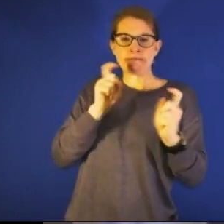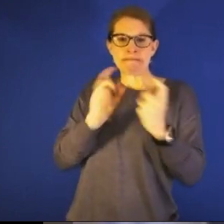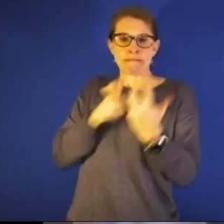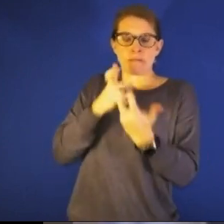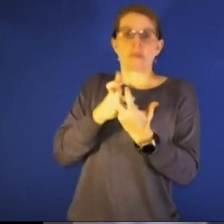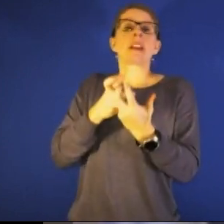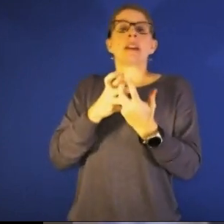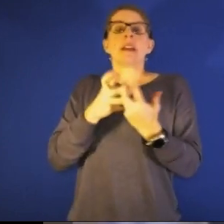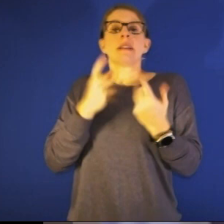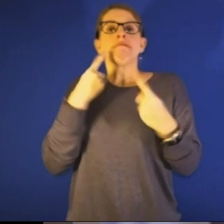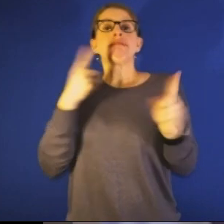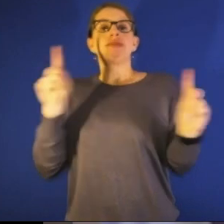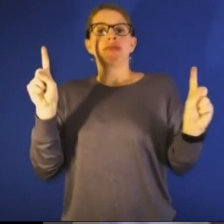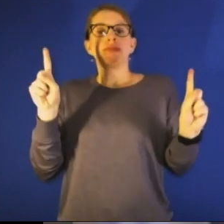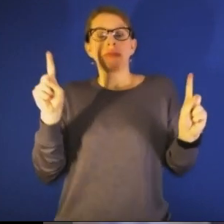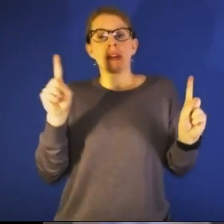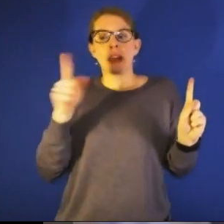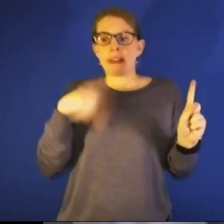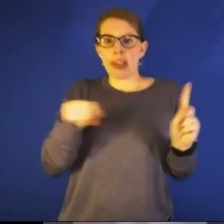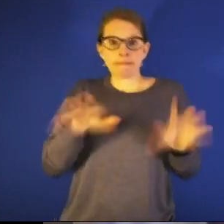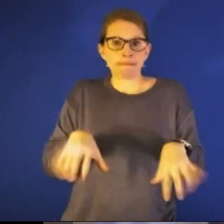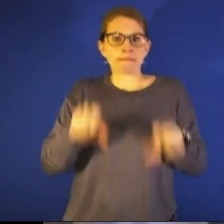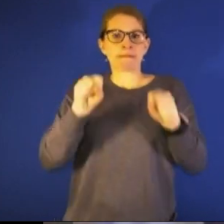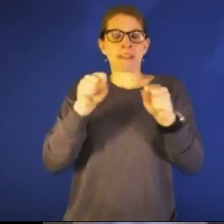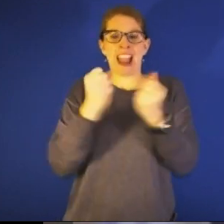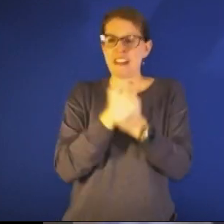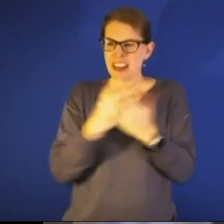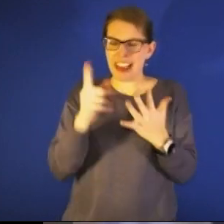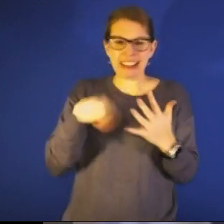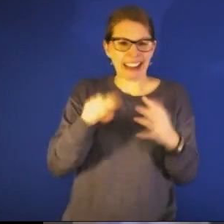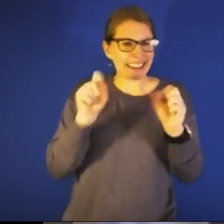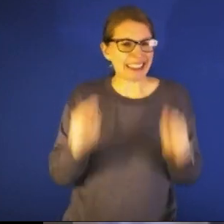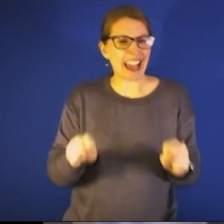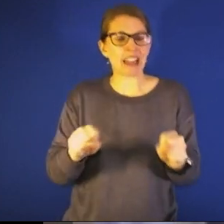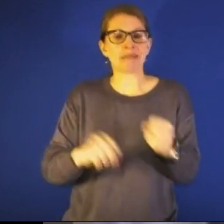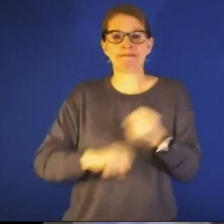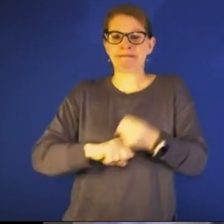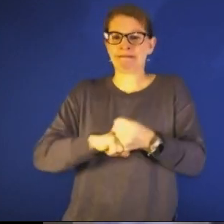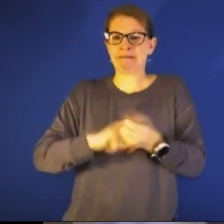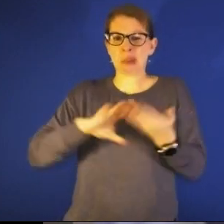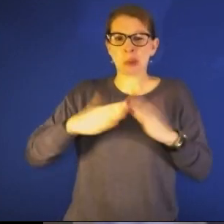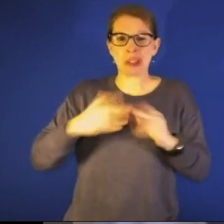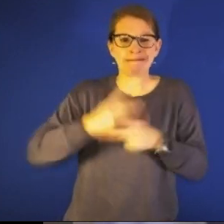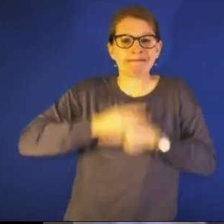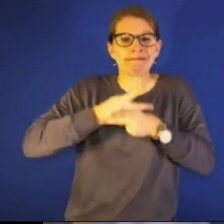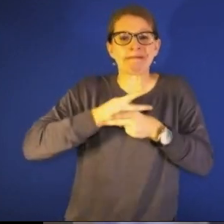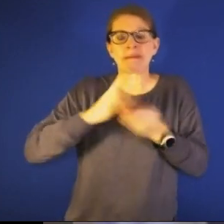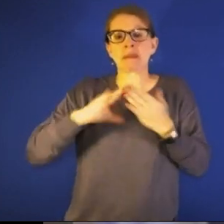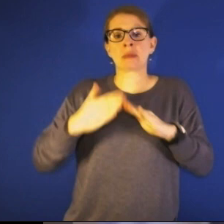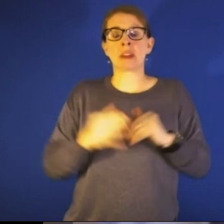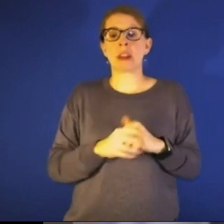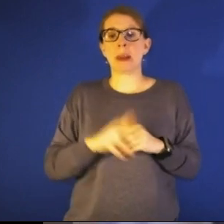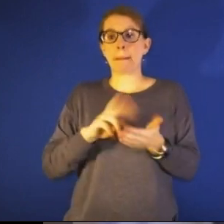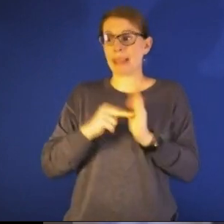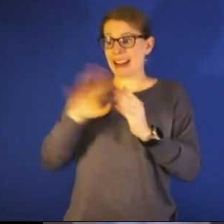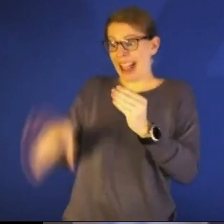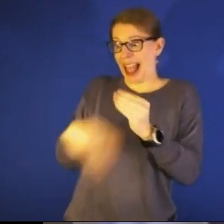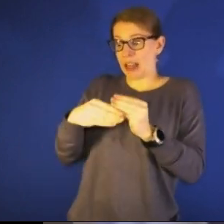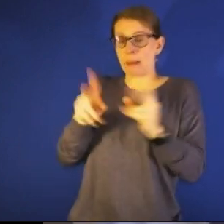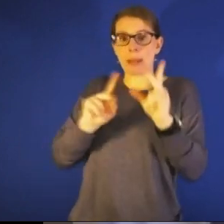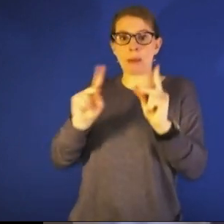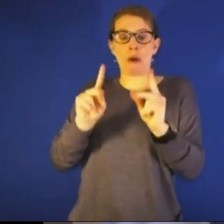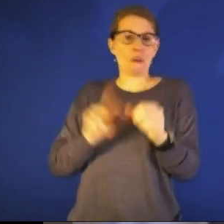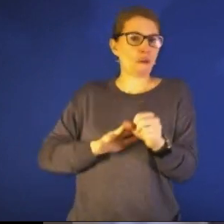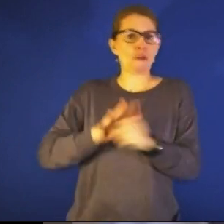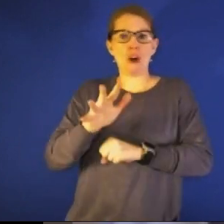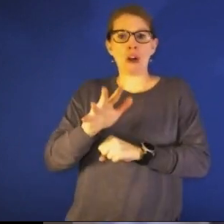absolutely everything to care for our communities, and they're doing a great job of it. This is going to add people who are fully credentialed,